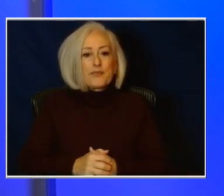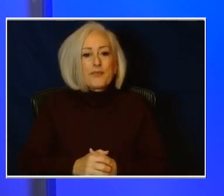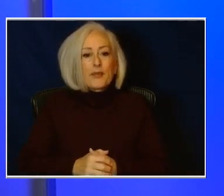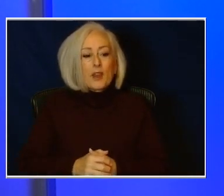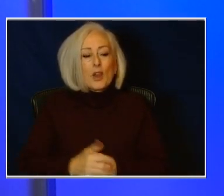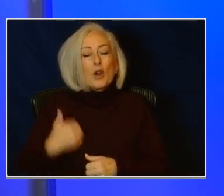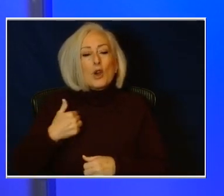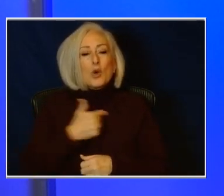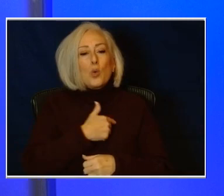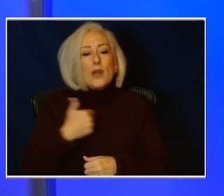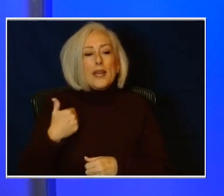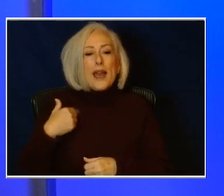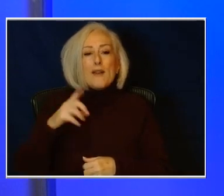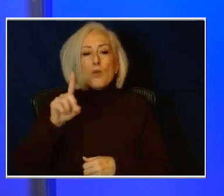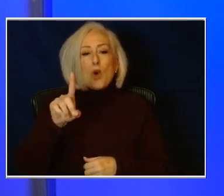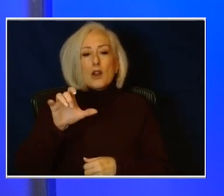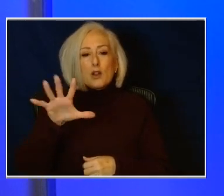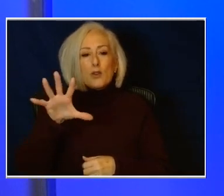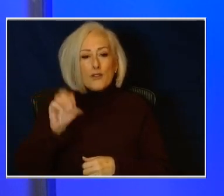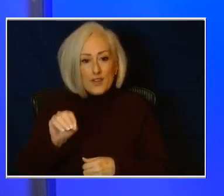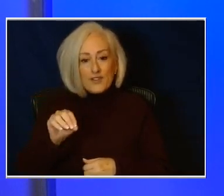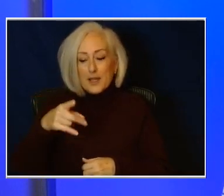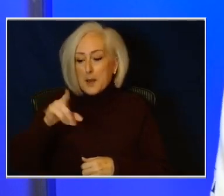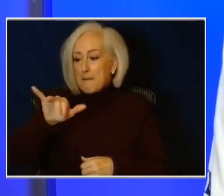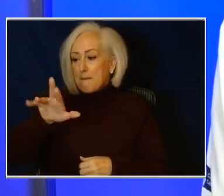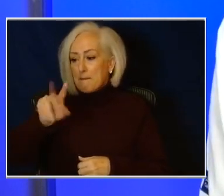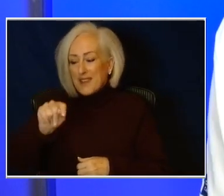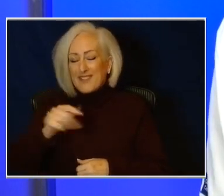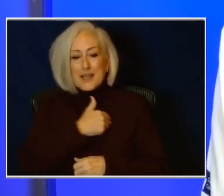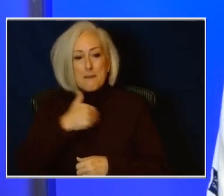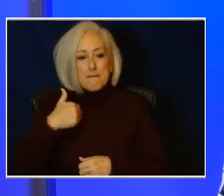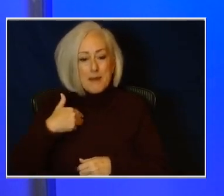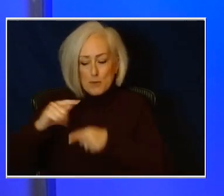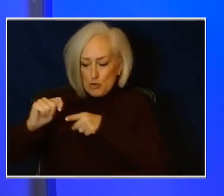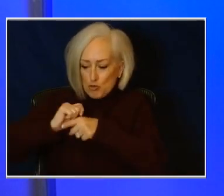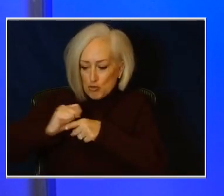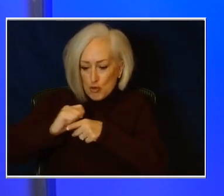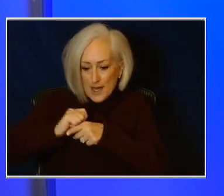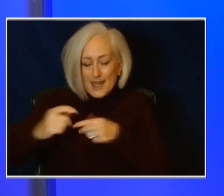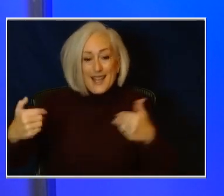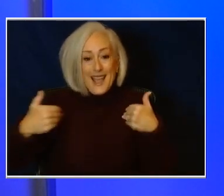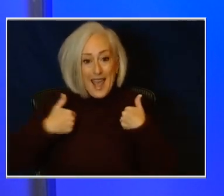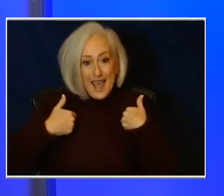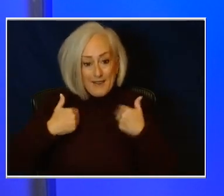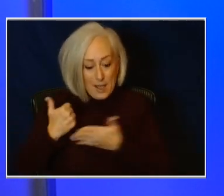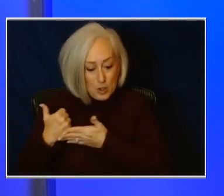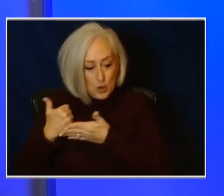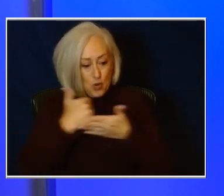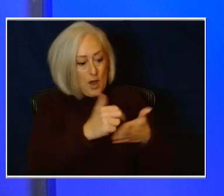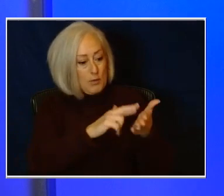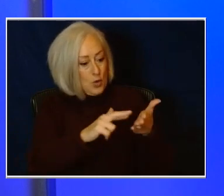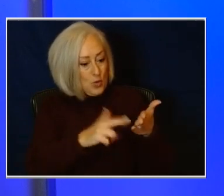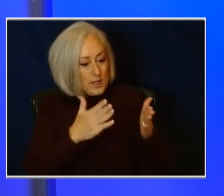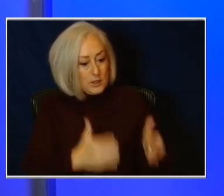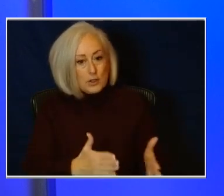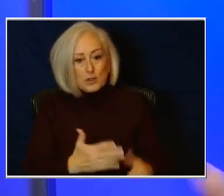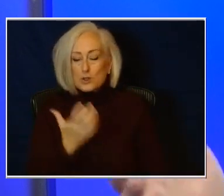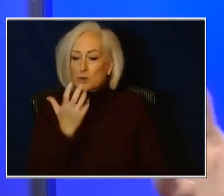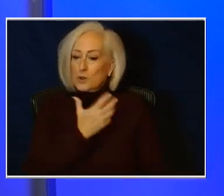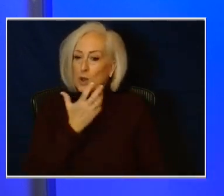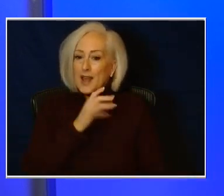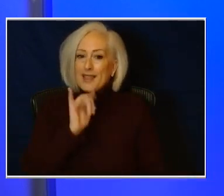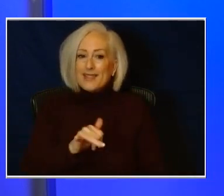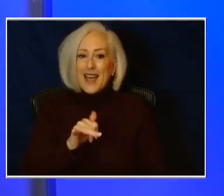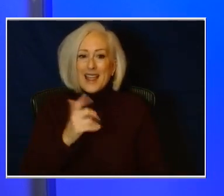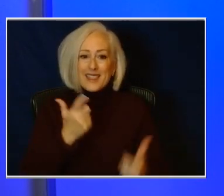150 Pivot members who are trained to help our researchers, this is probably the largest program of such in the